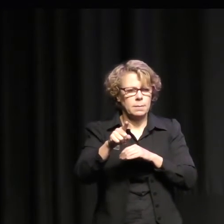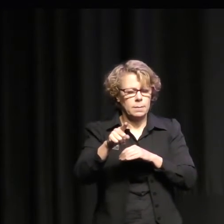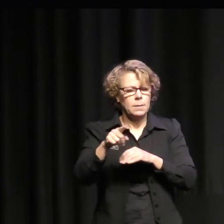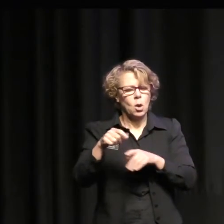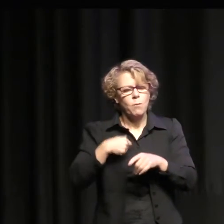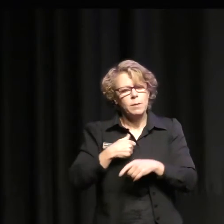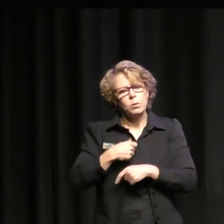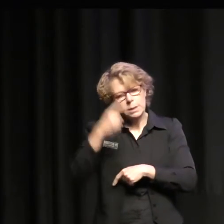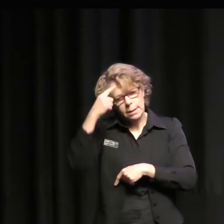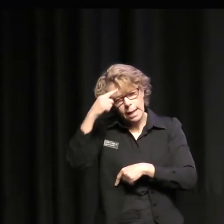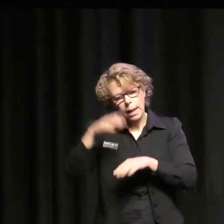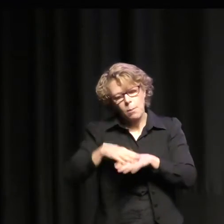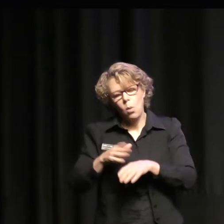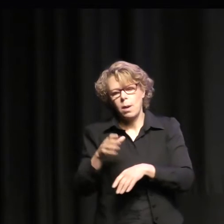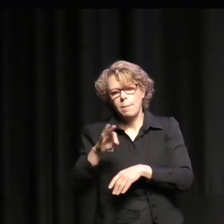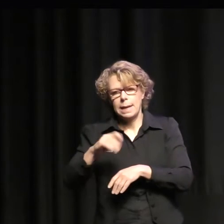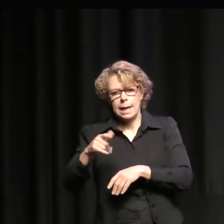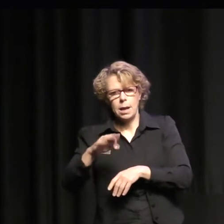Precariat.